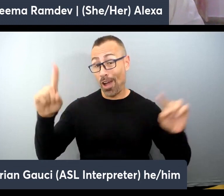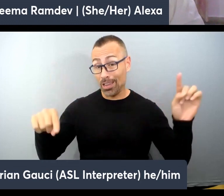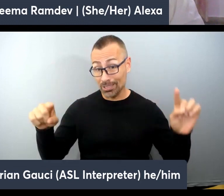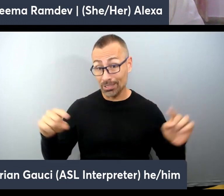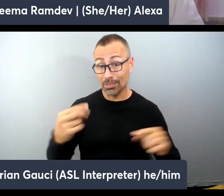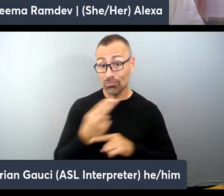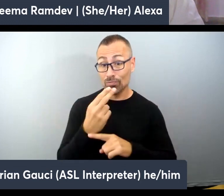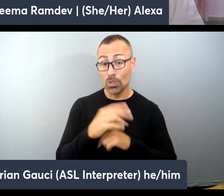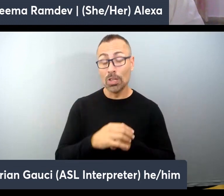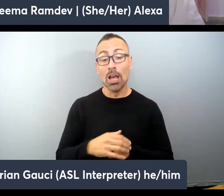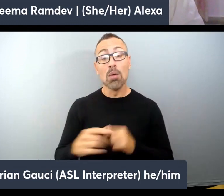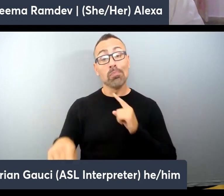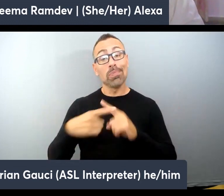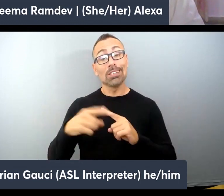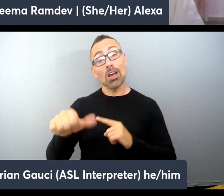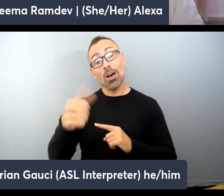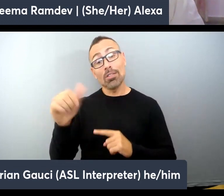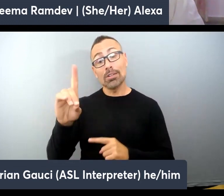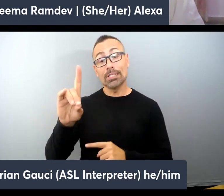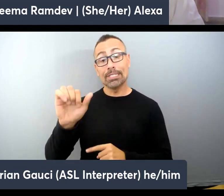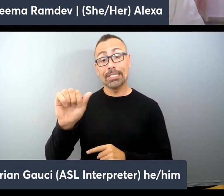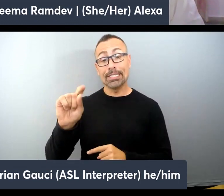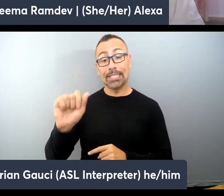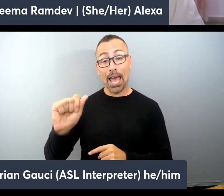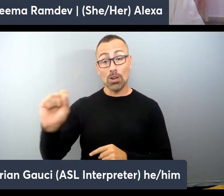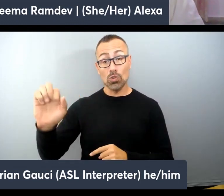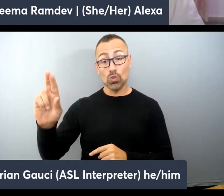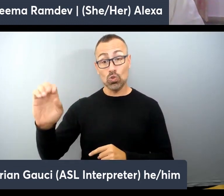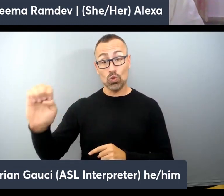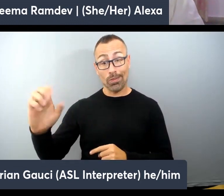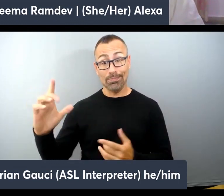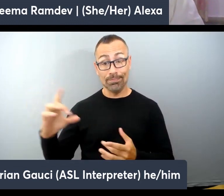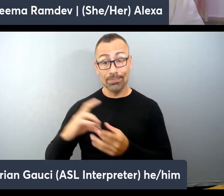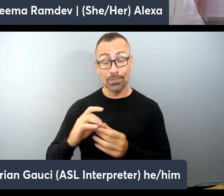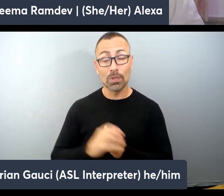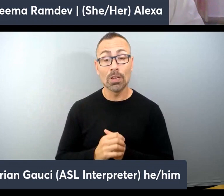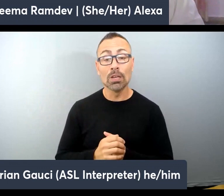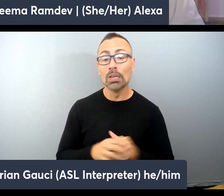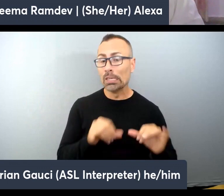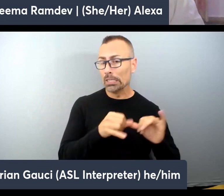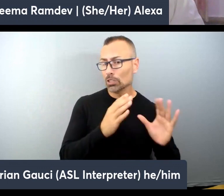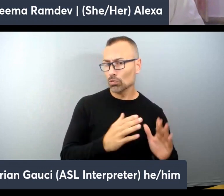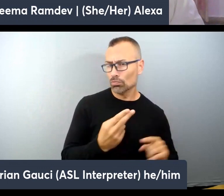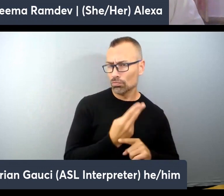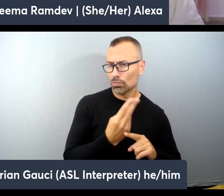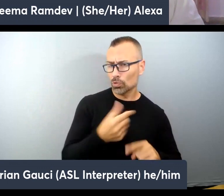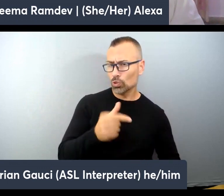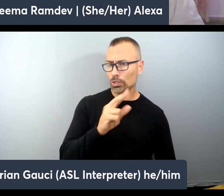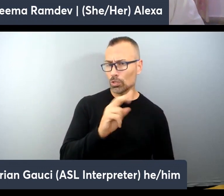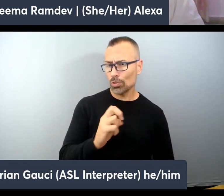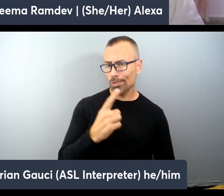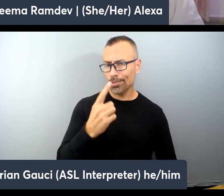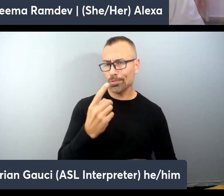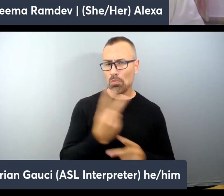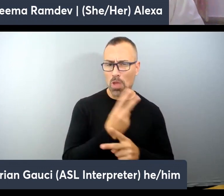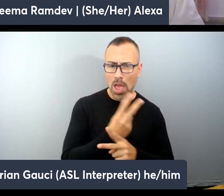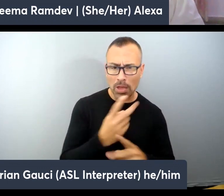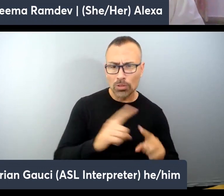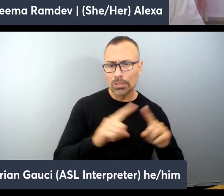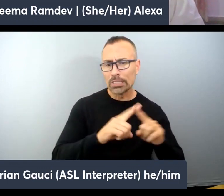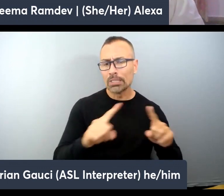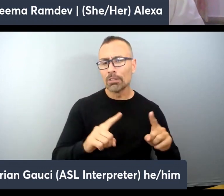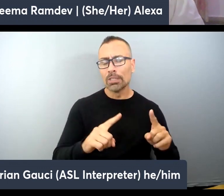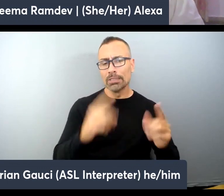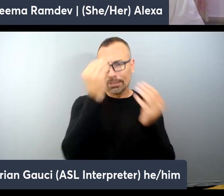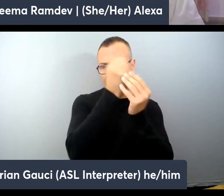and to different data sources. Engineers can use Glue to handle different data processing models,